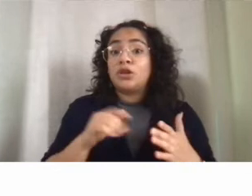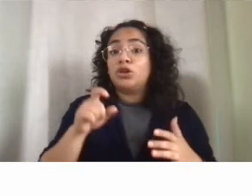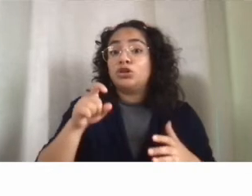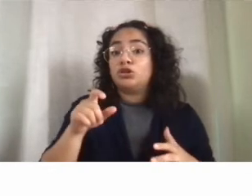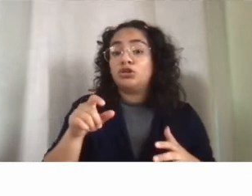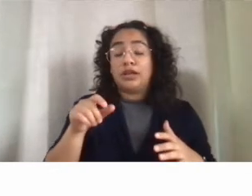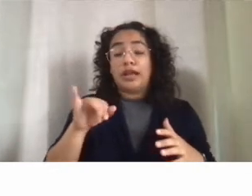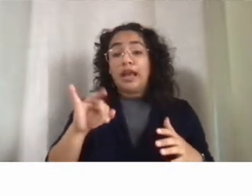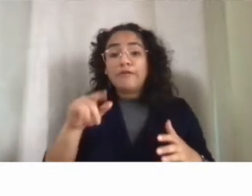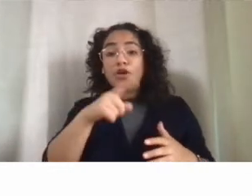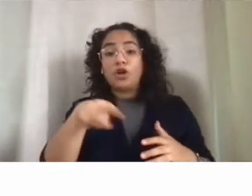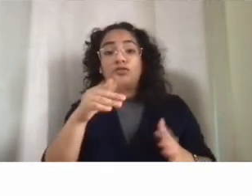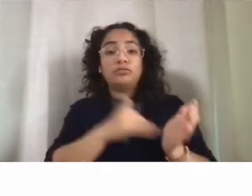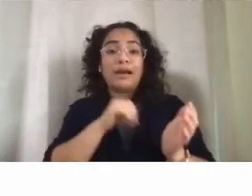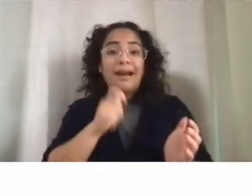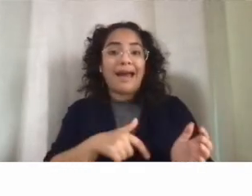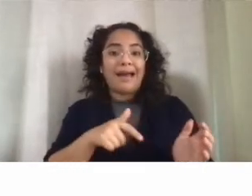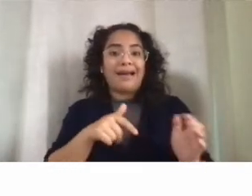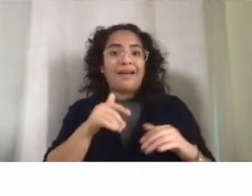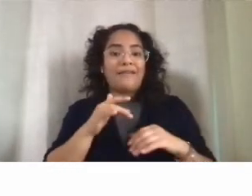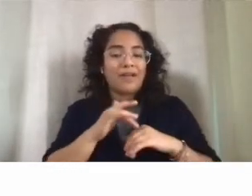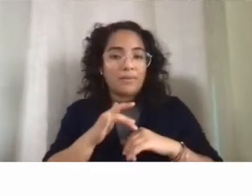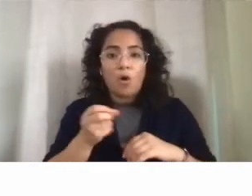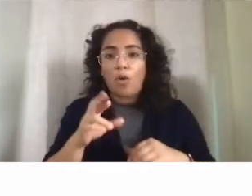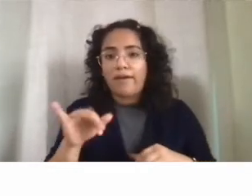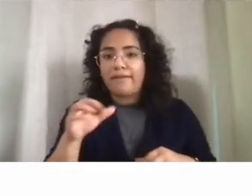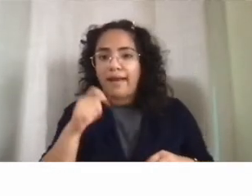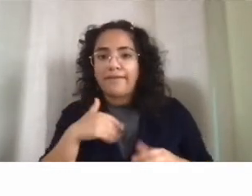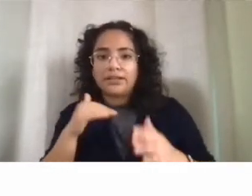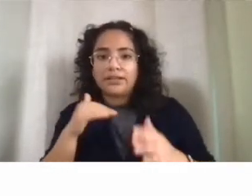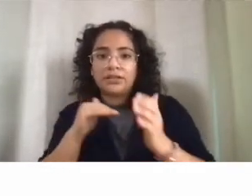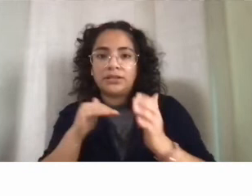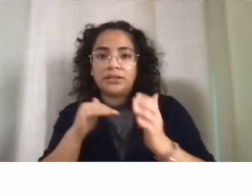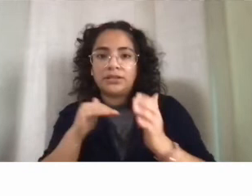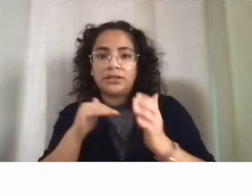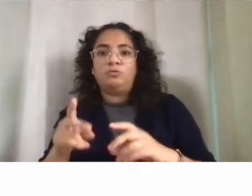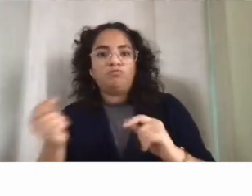be available, or if you don't have a doctor who's responsive,